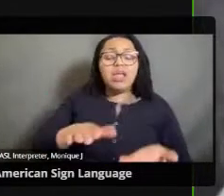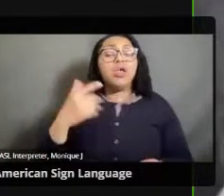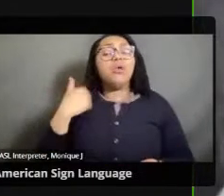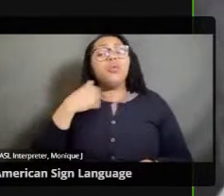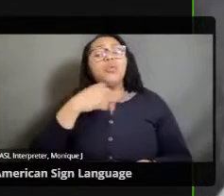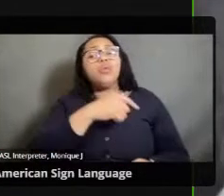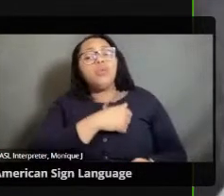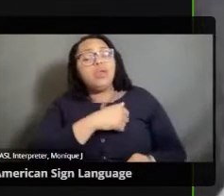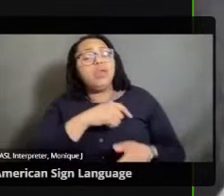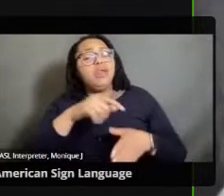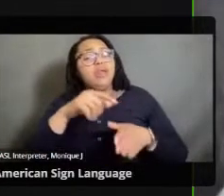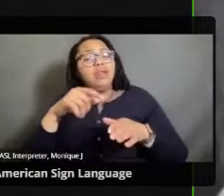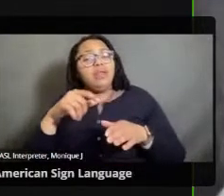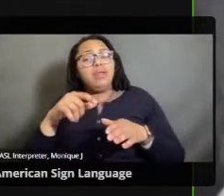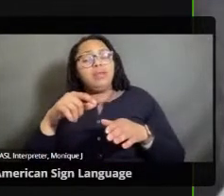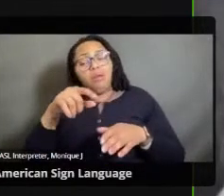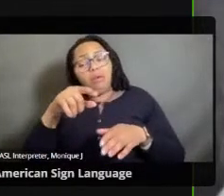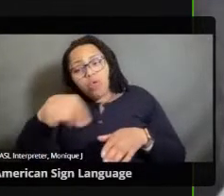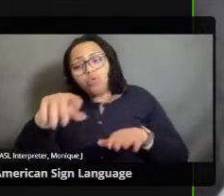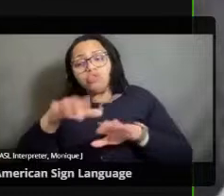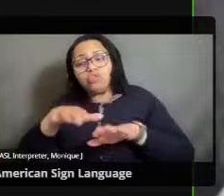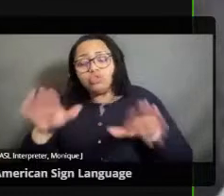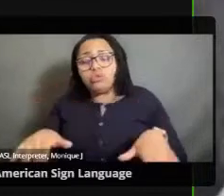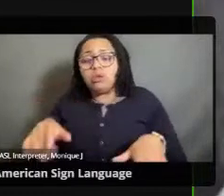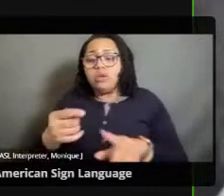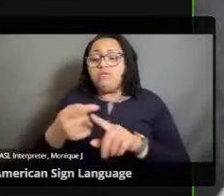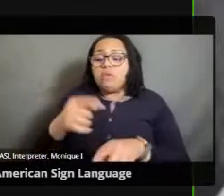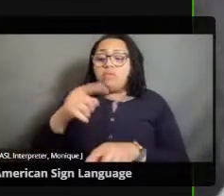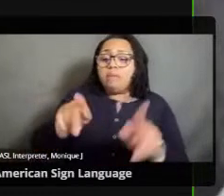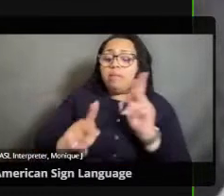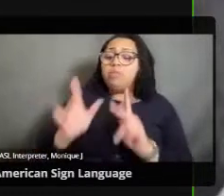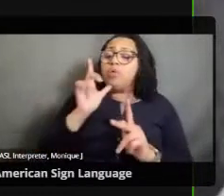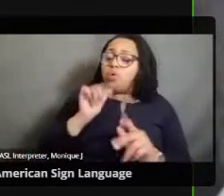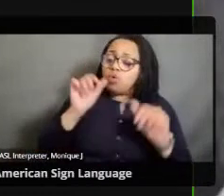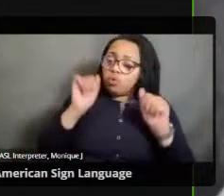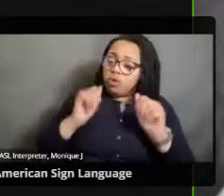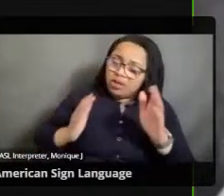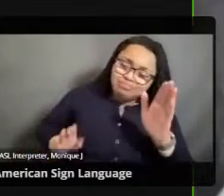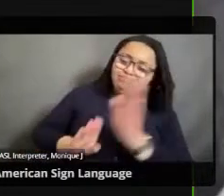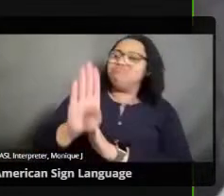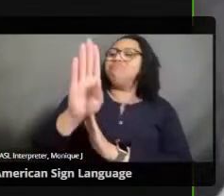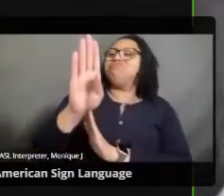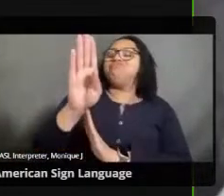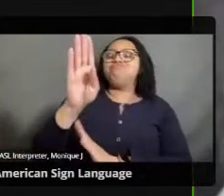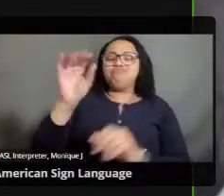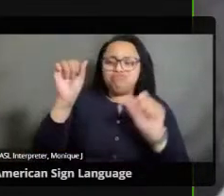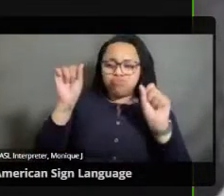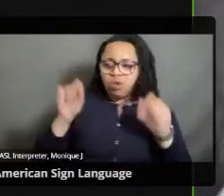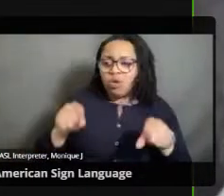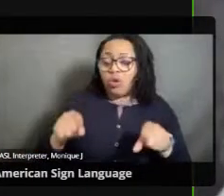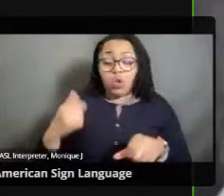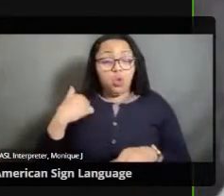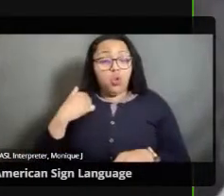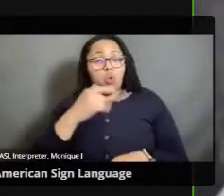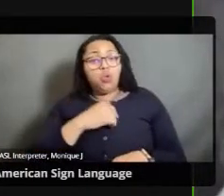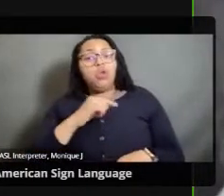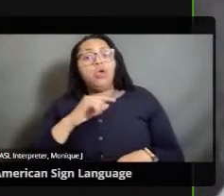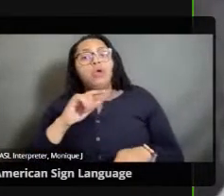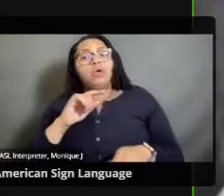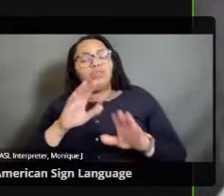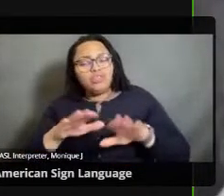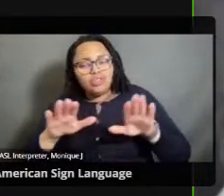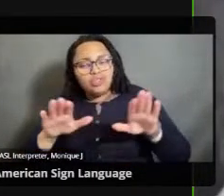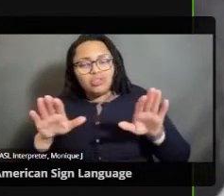the children of the people who could fly. And we are the